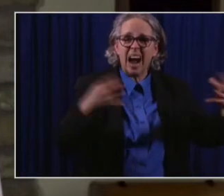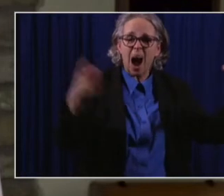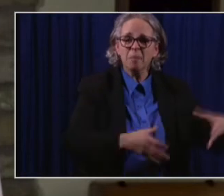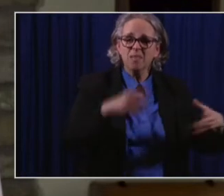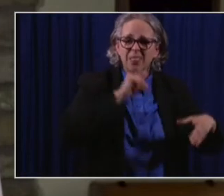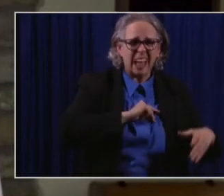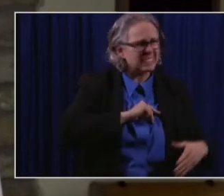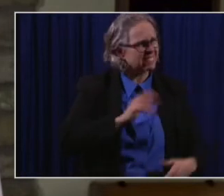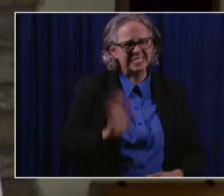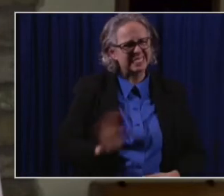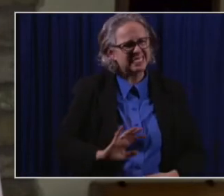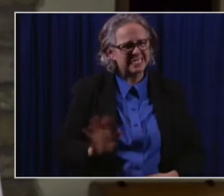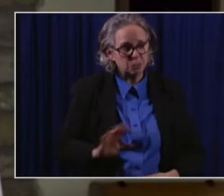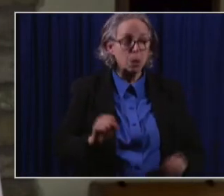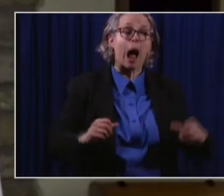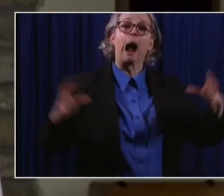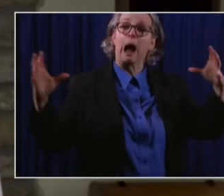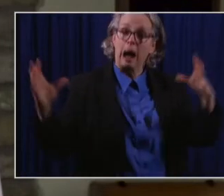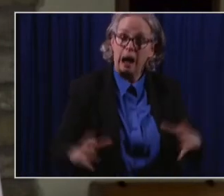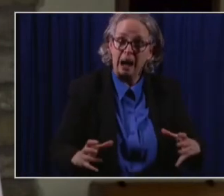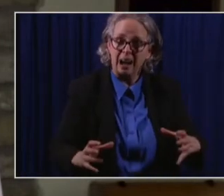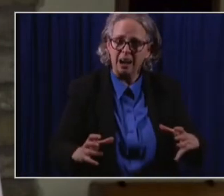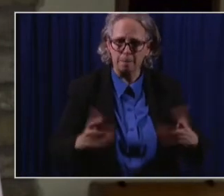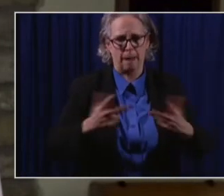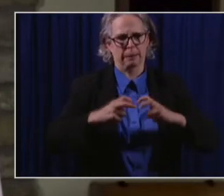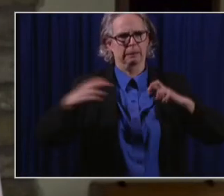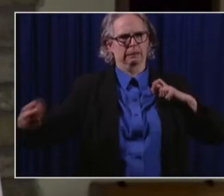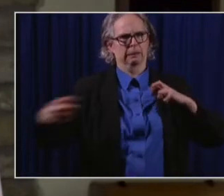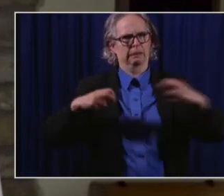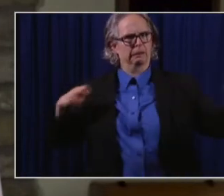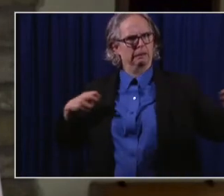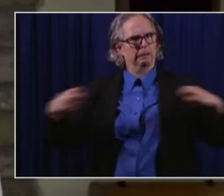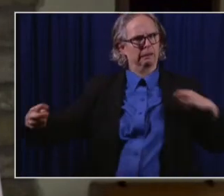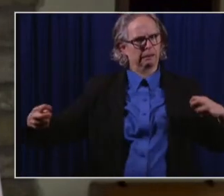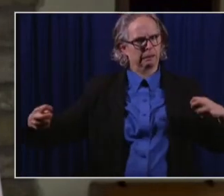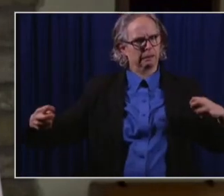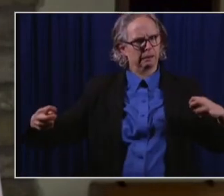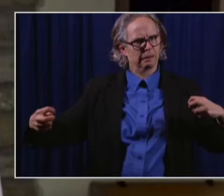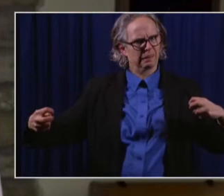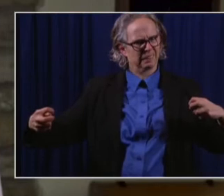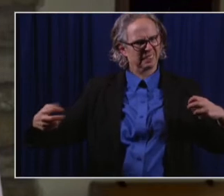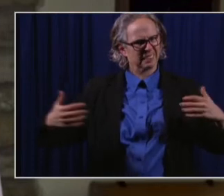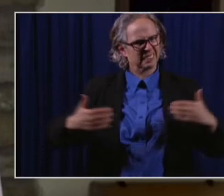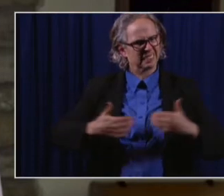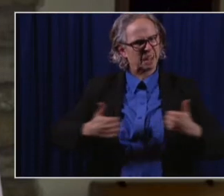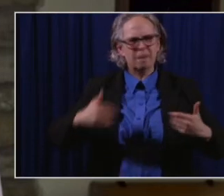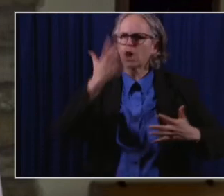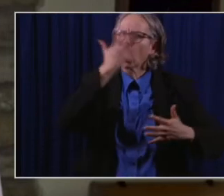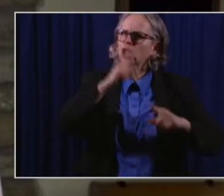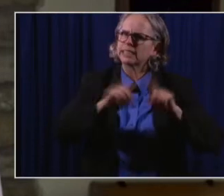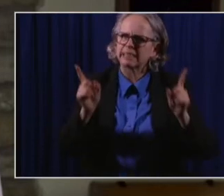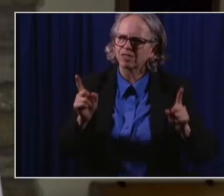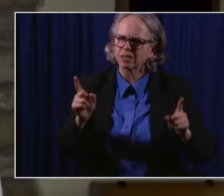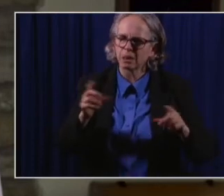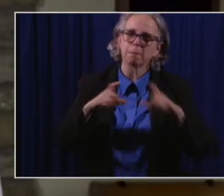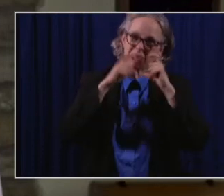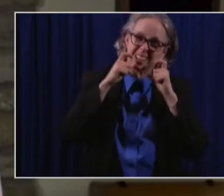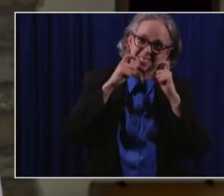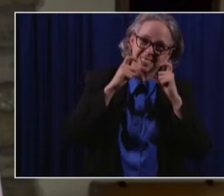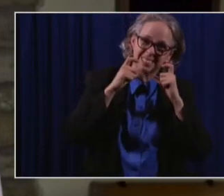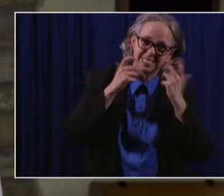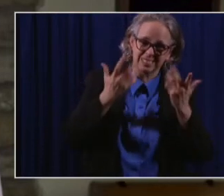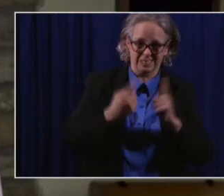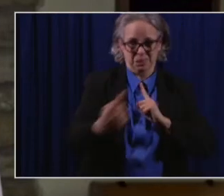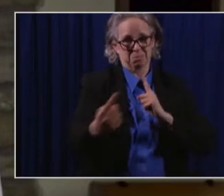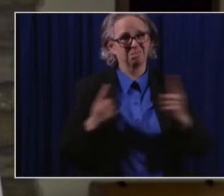have friends, but you're going to have to do it differently if we're going to be safe. And that's, when we